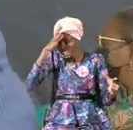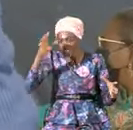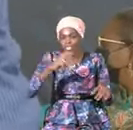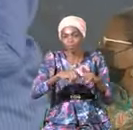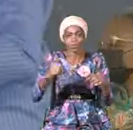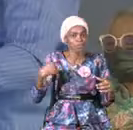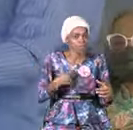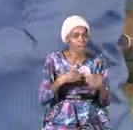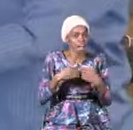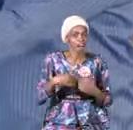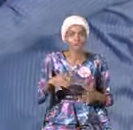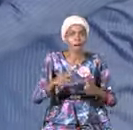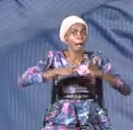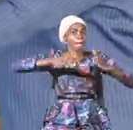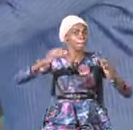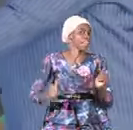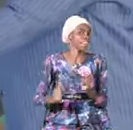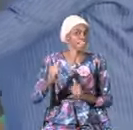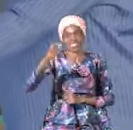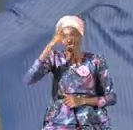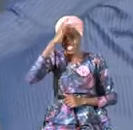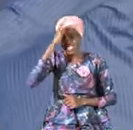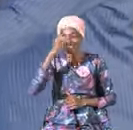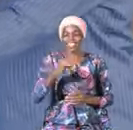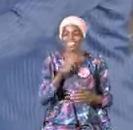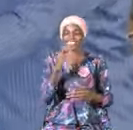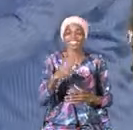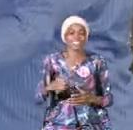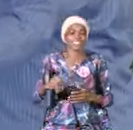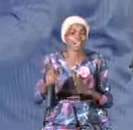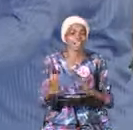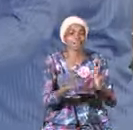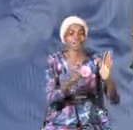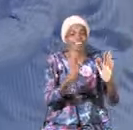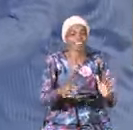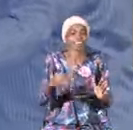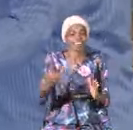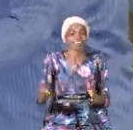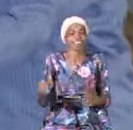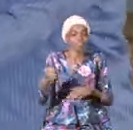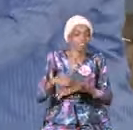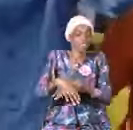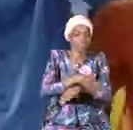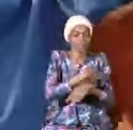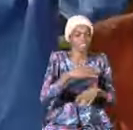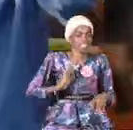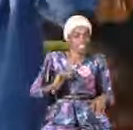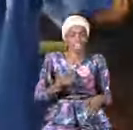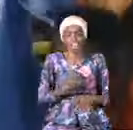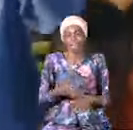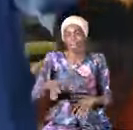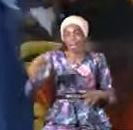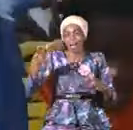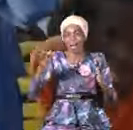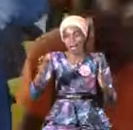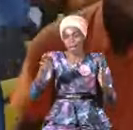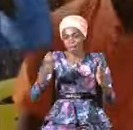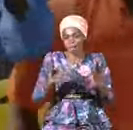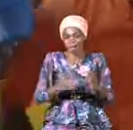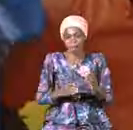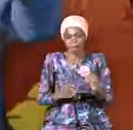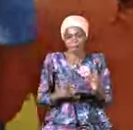convener of Impact, our biggest daddy, Pastor